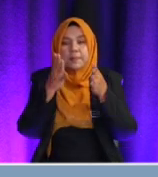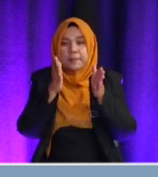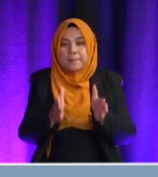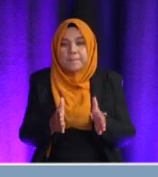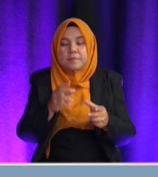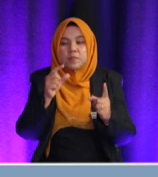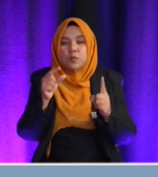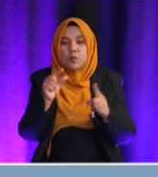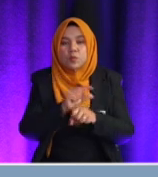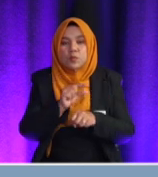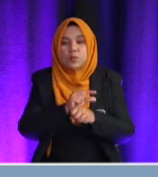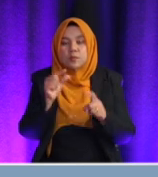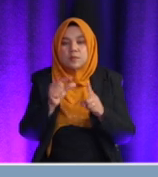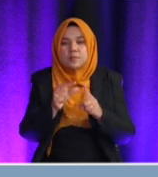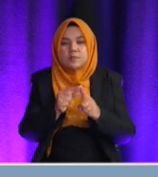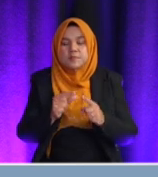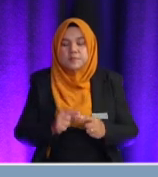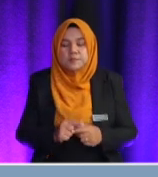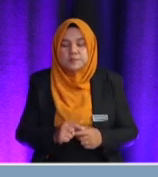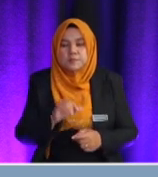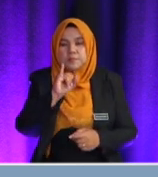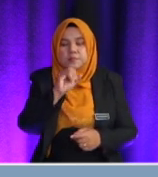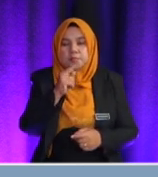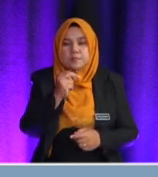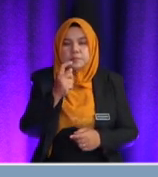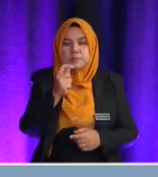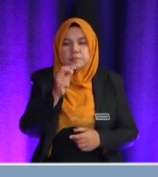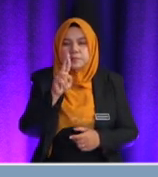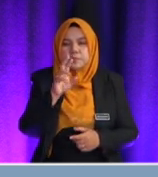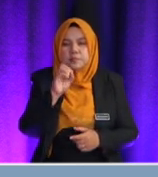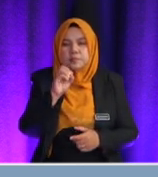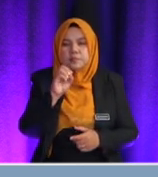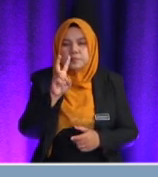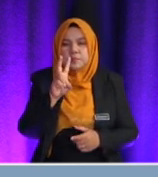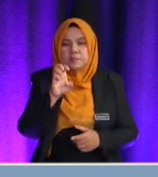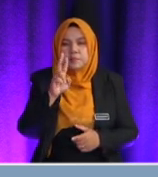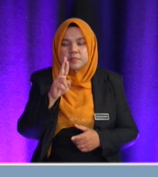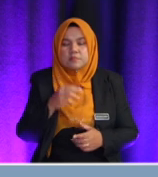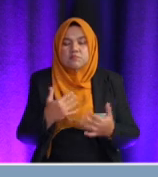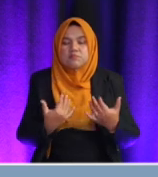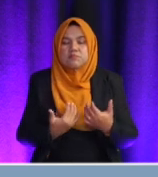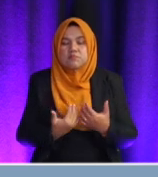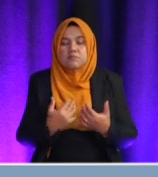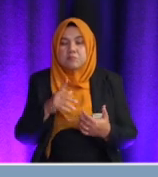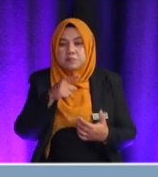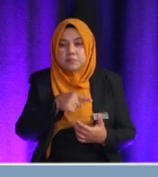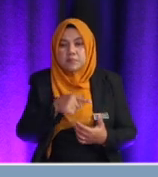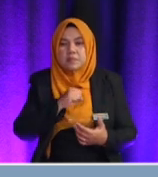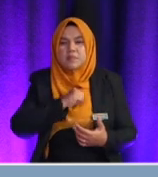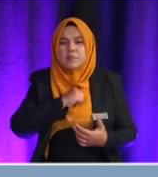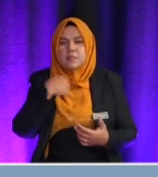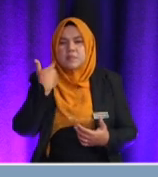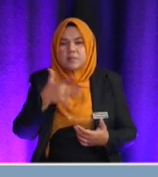Okay, can you justify your answer? I am shy to speak and share my opinion to others. I